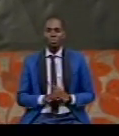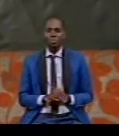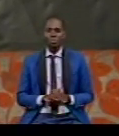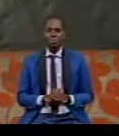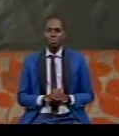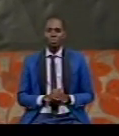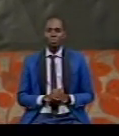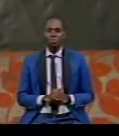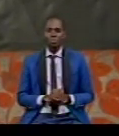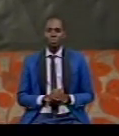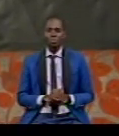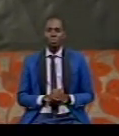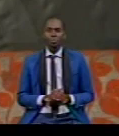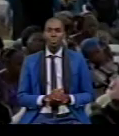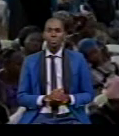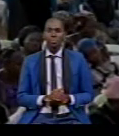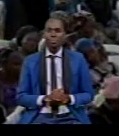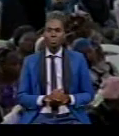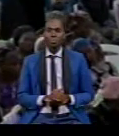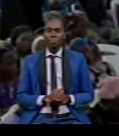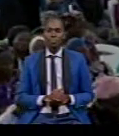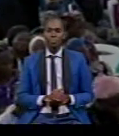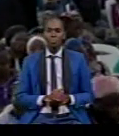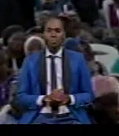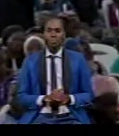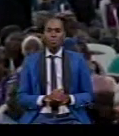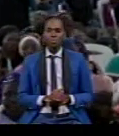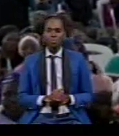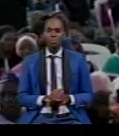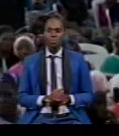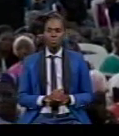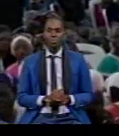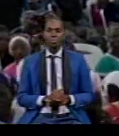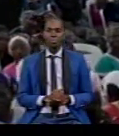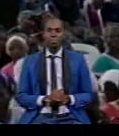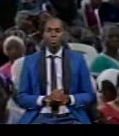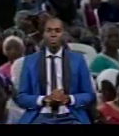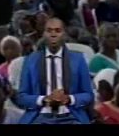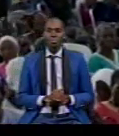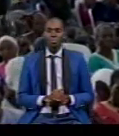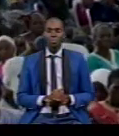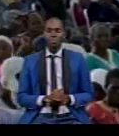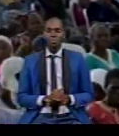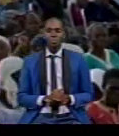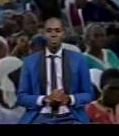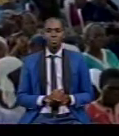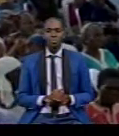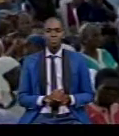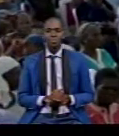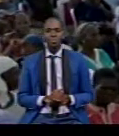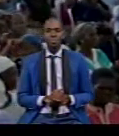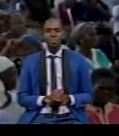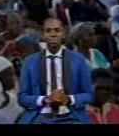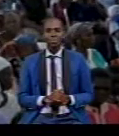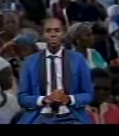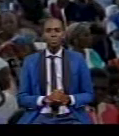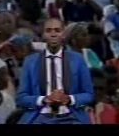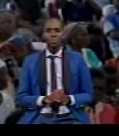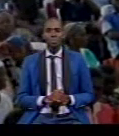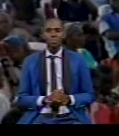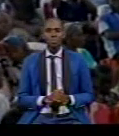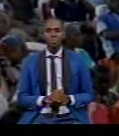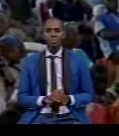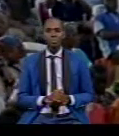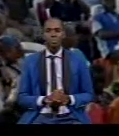to forgive us our sins. The sin we confess is the sin he